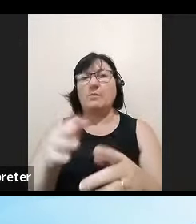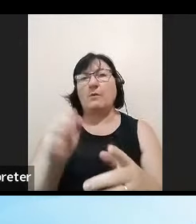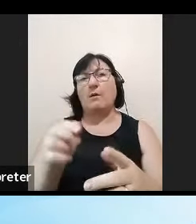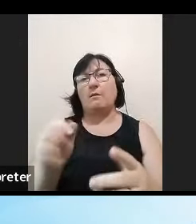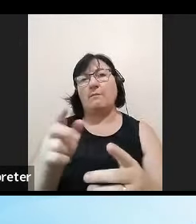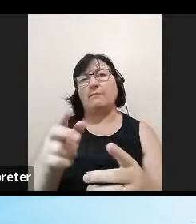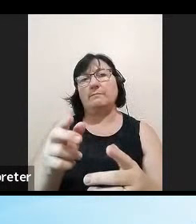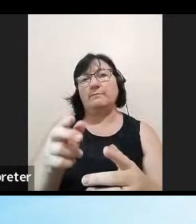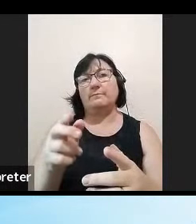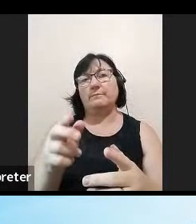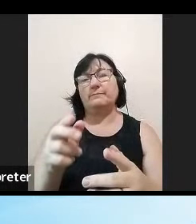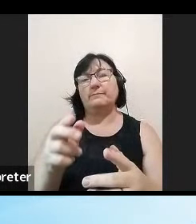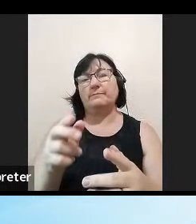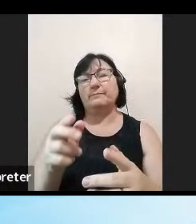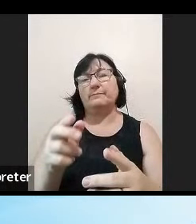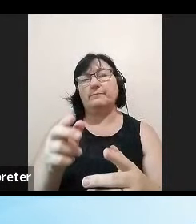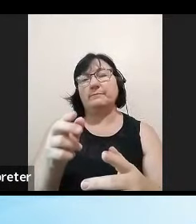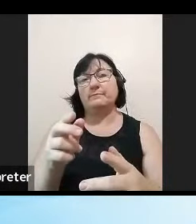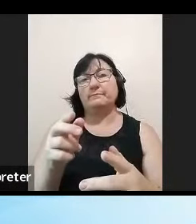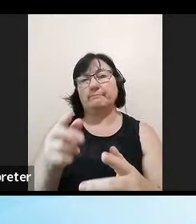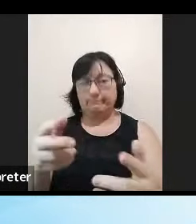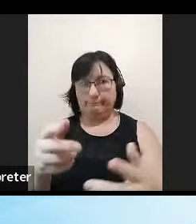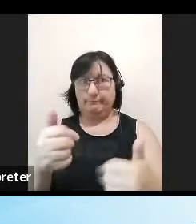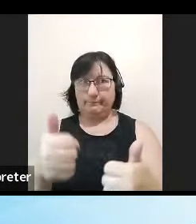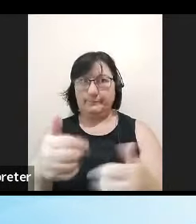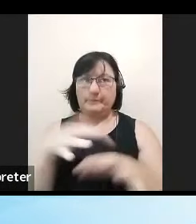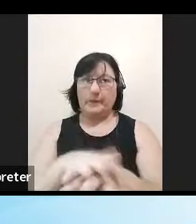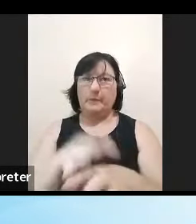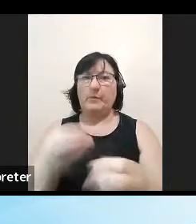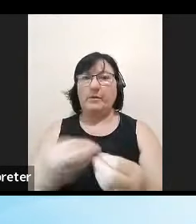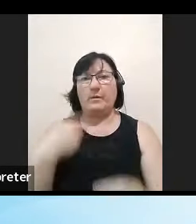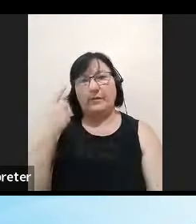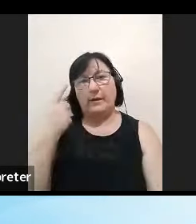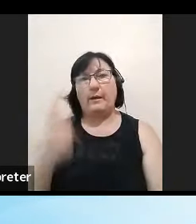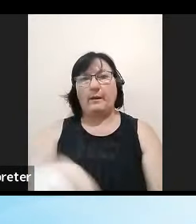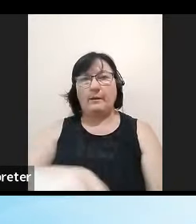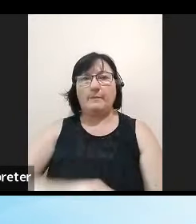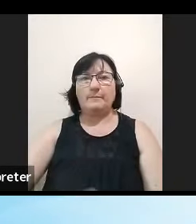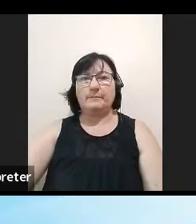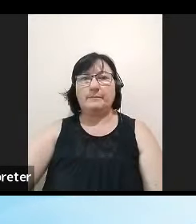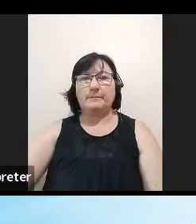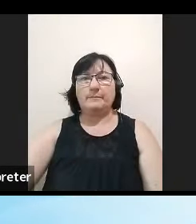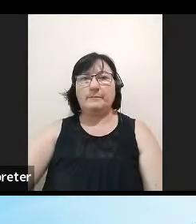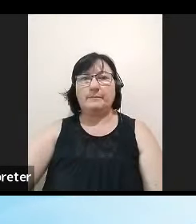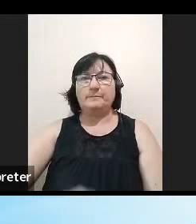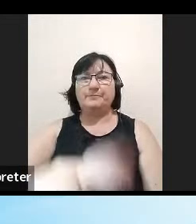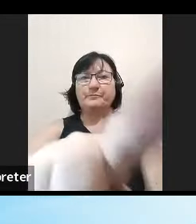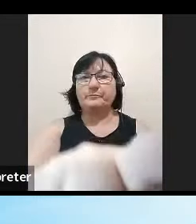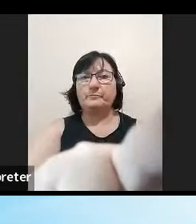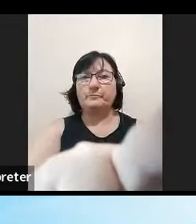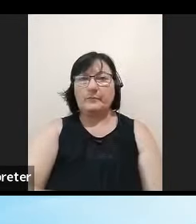Okay, thank you very much for providing that clarity.